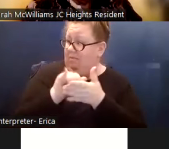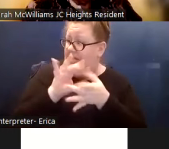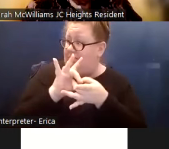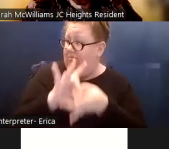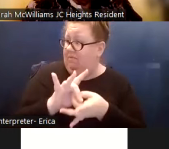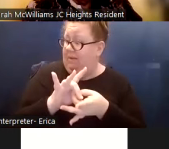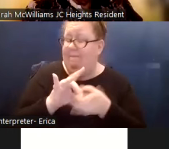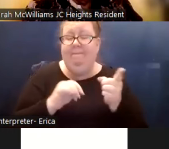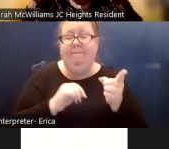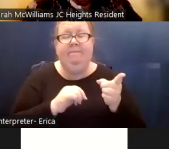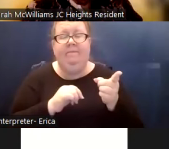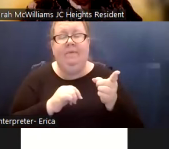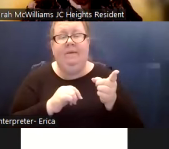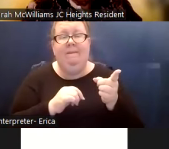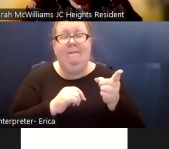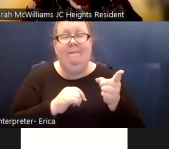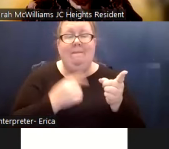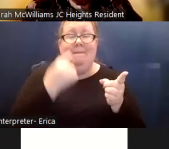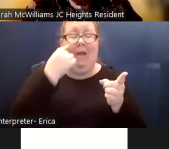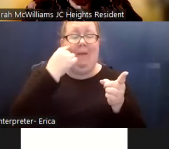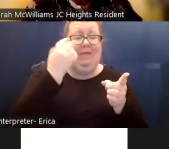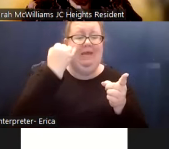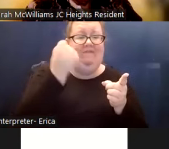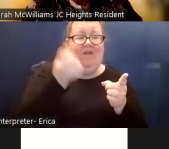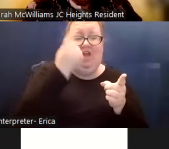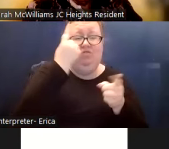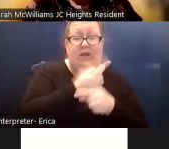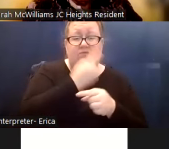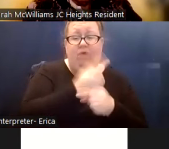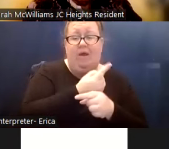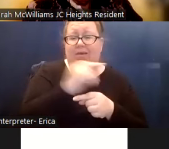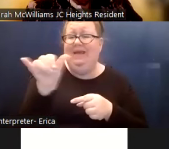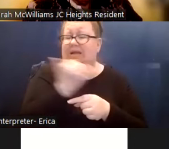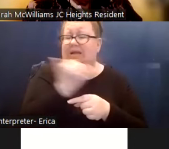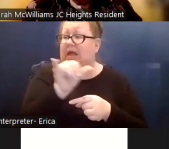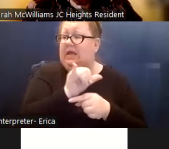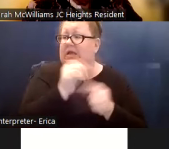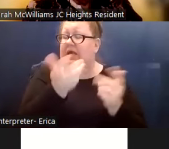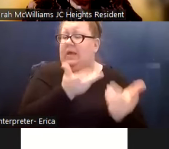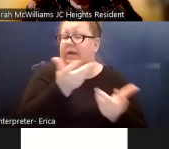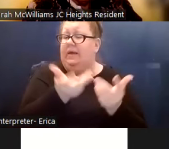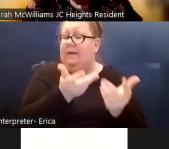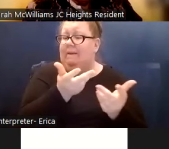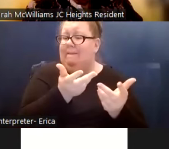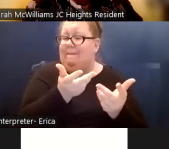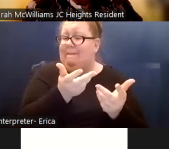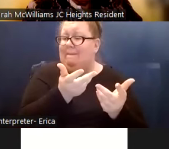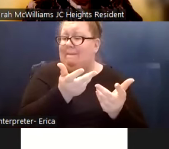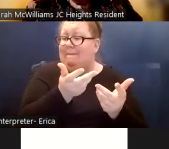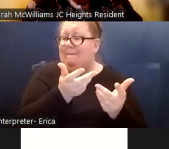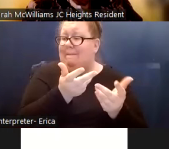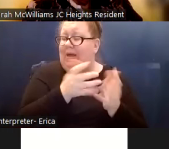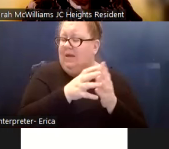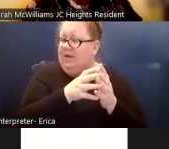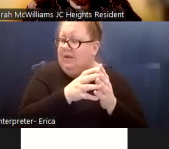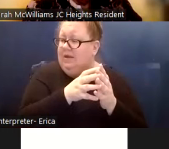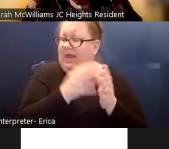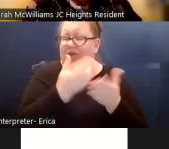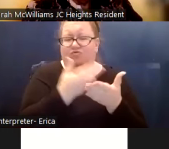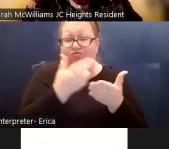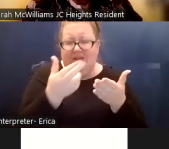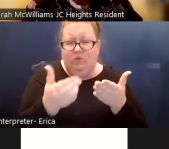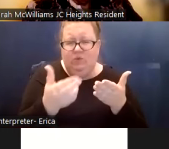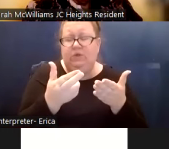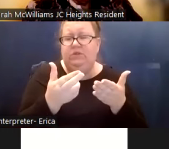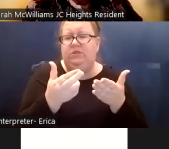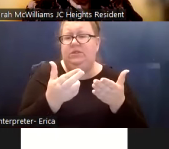I'm thinking, if I understand it properly, like almost like a community center, but like resources would